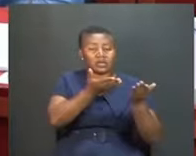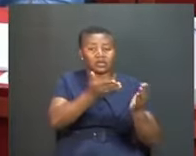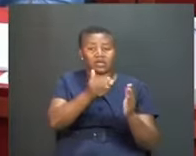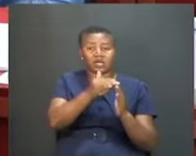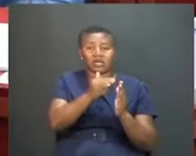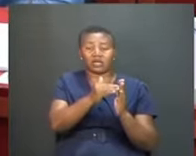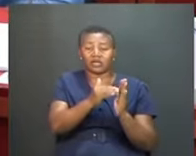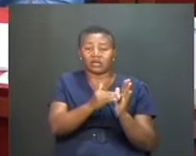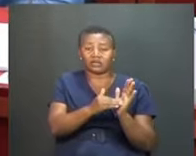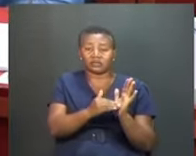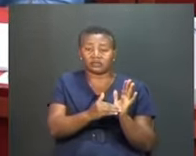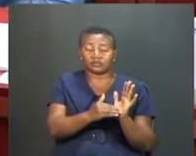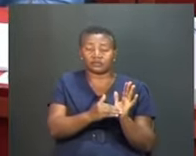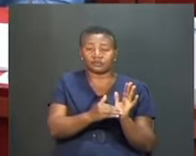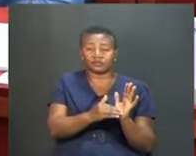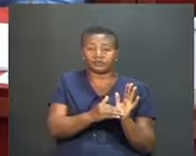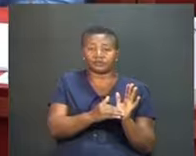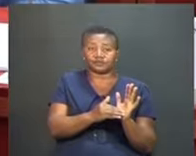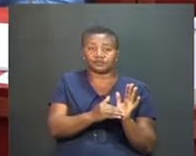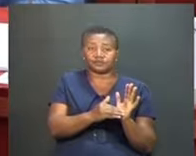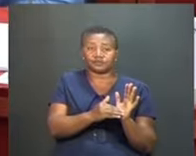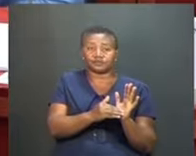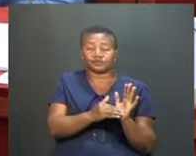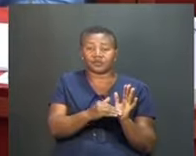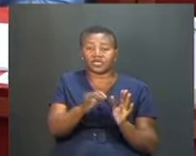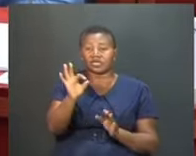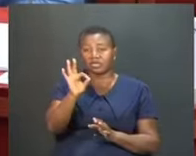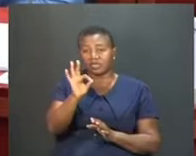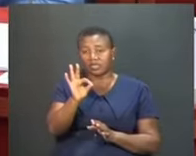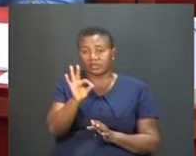items in 9,